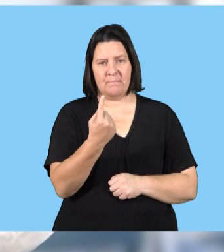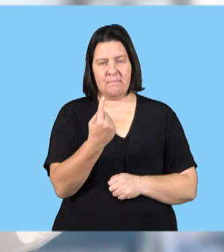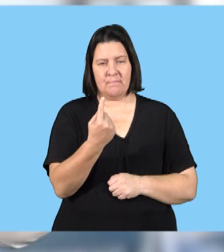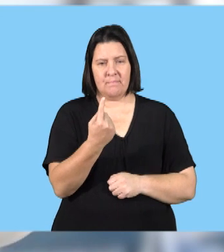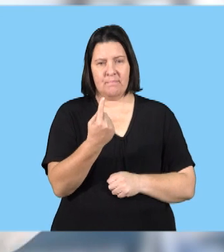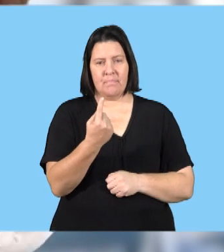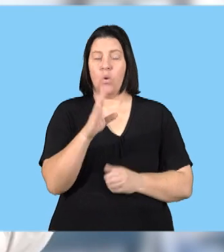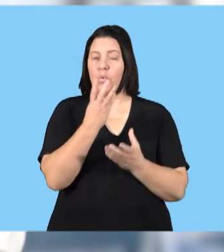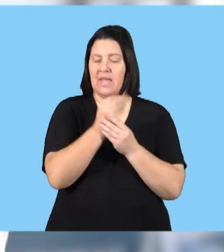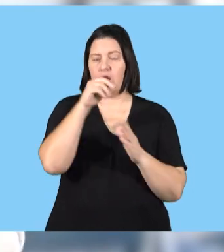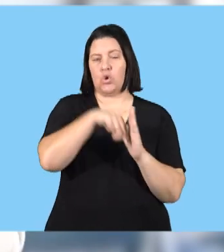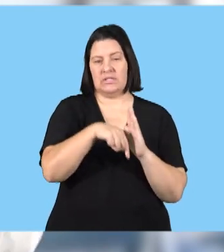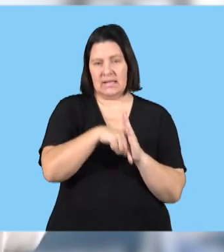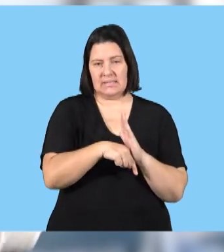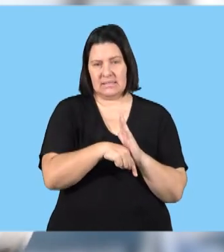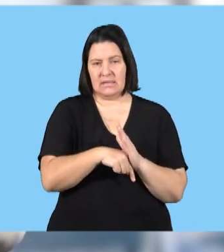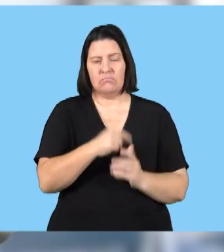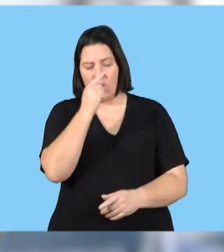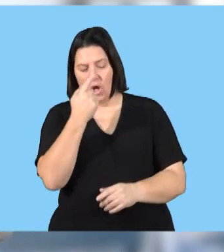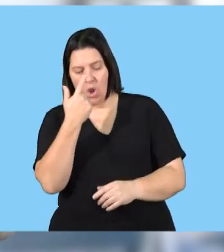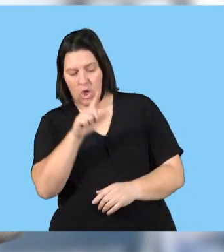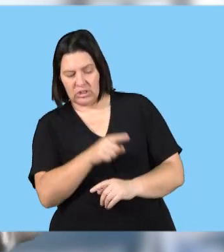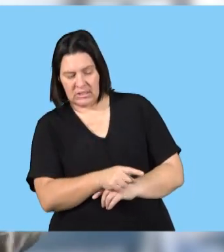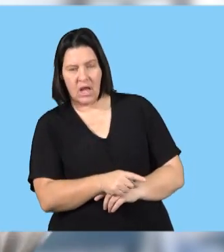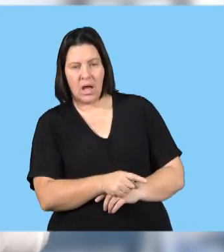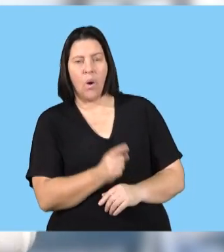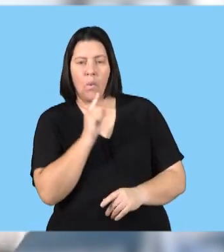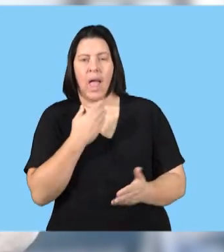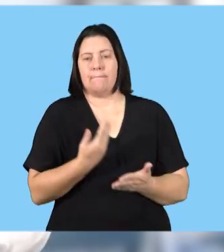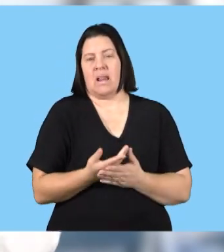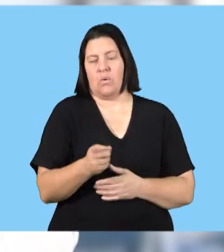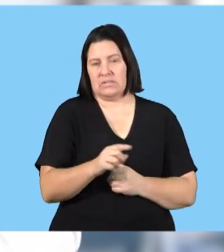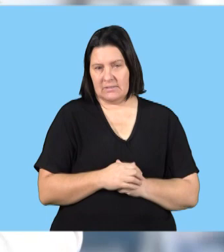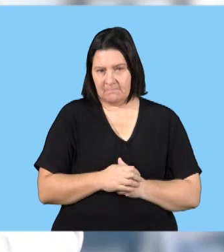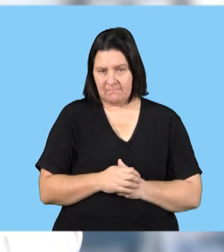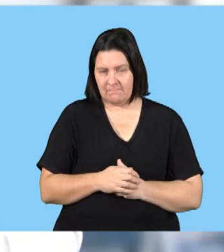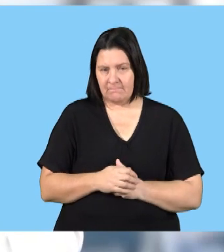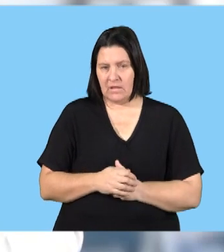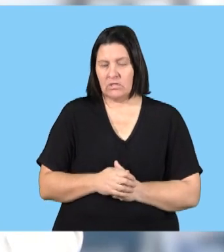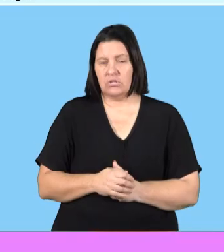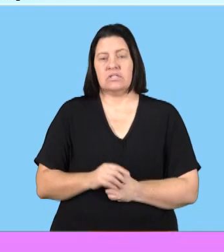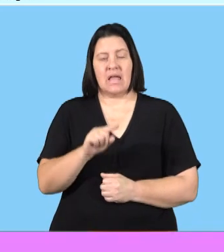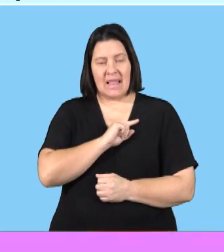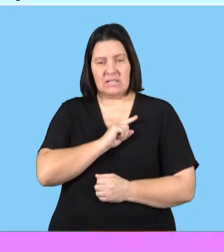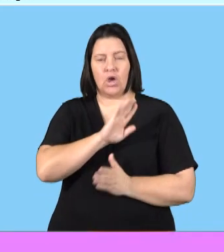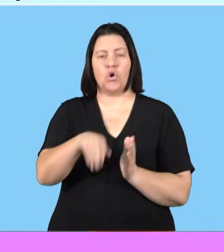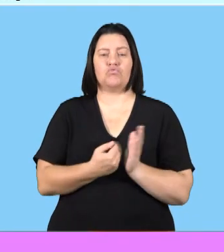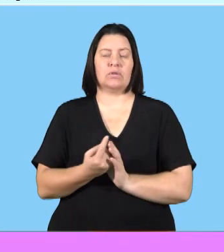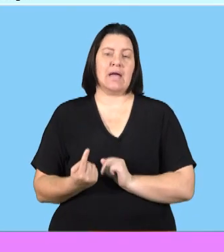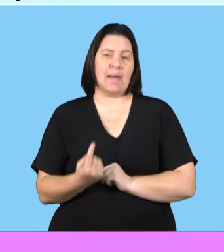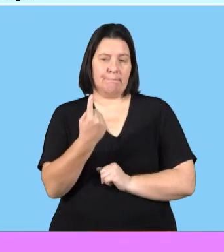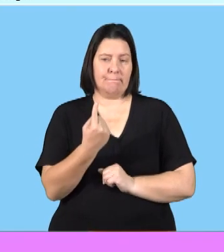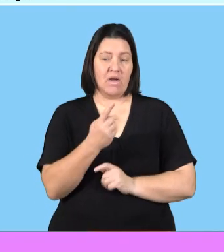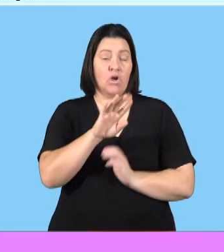is rounding up in context, looking logically at what will be applicable. Therefore, we are going to round this